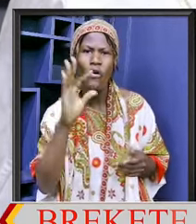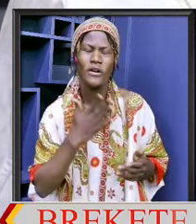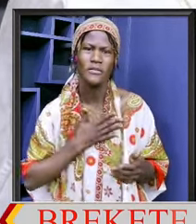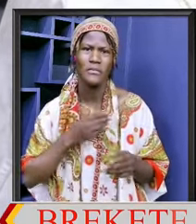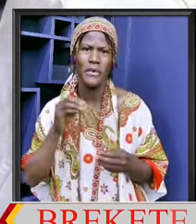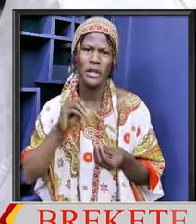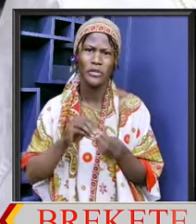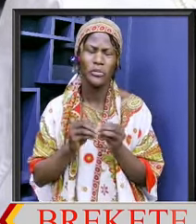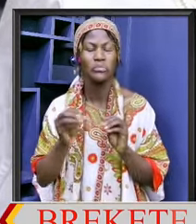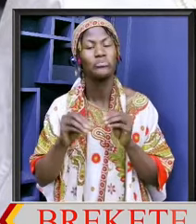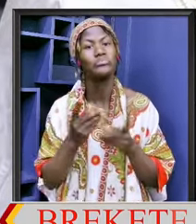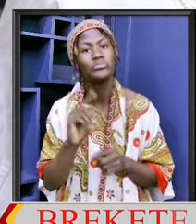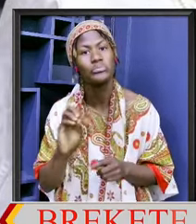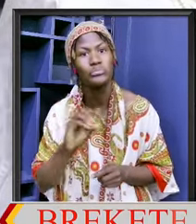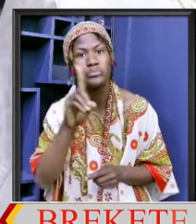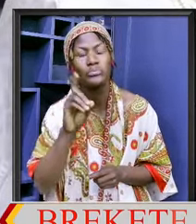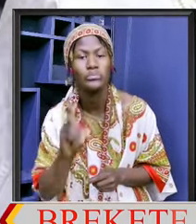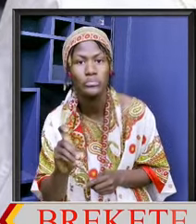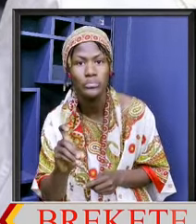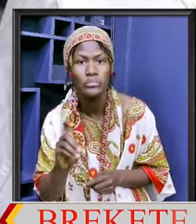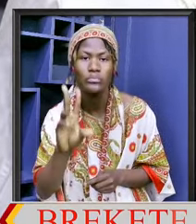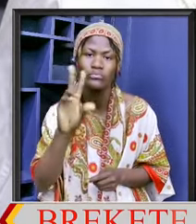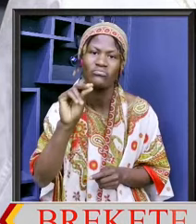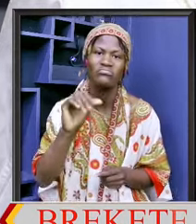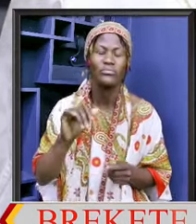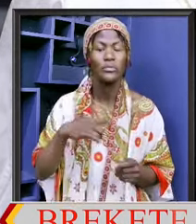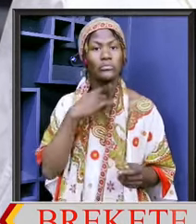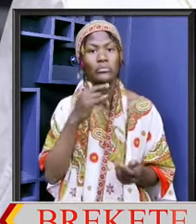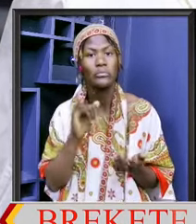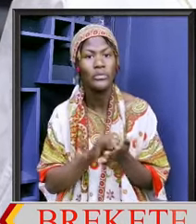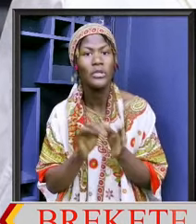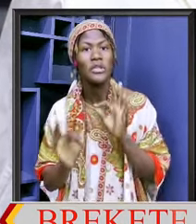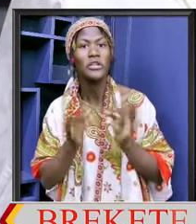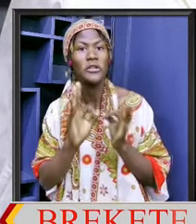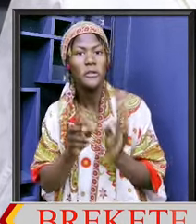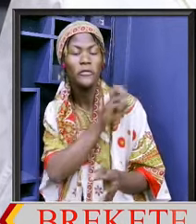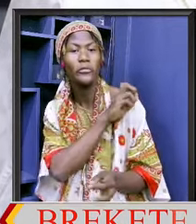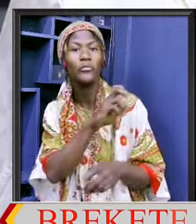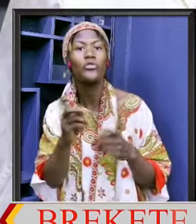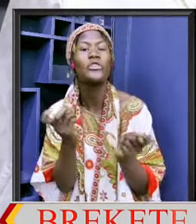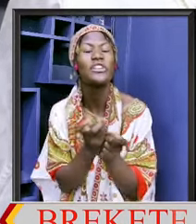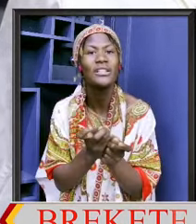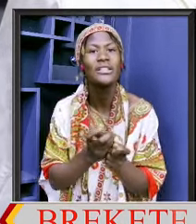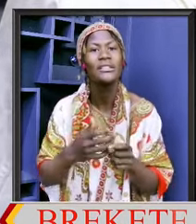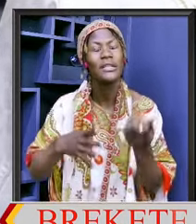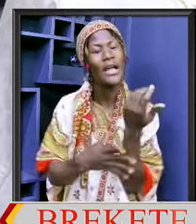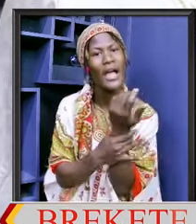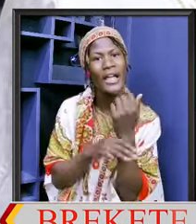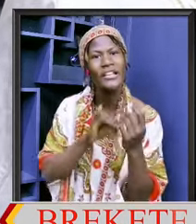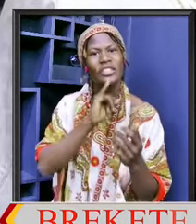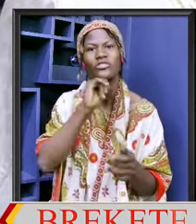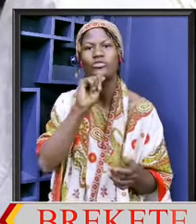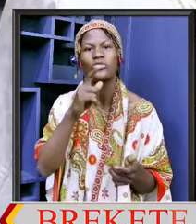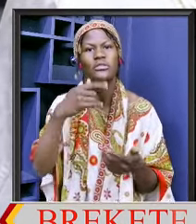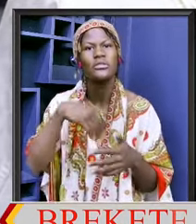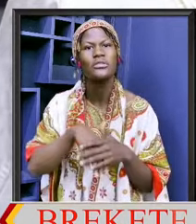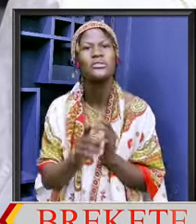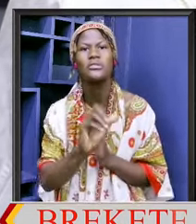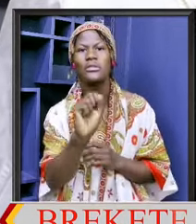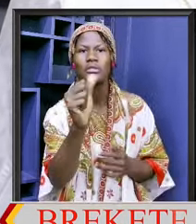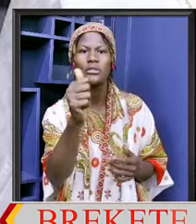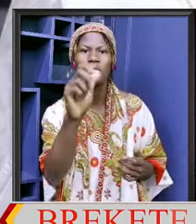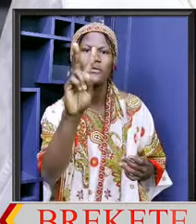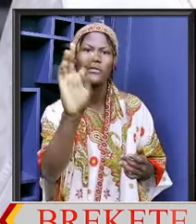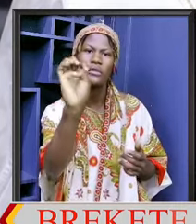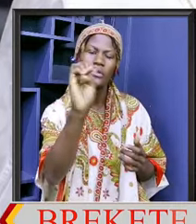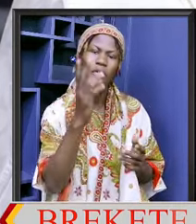sir. I'm not anything where don't reach police and they say you don't dare in the same hand. Yes, because sir. What thing you insinuate in the first place? You see